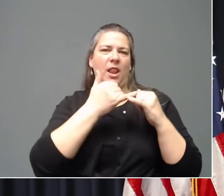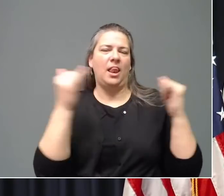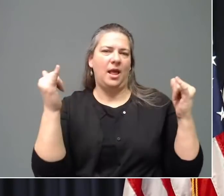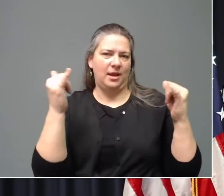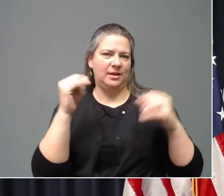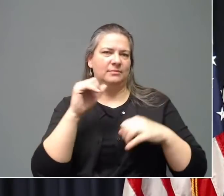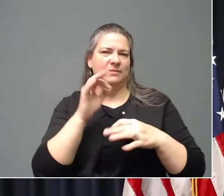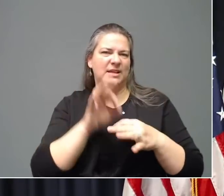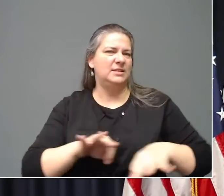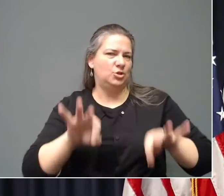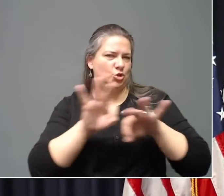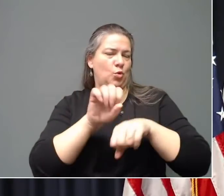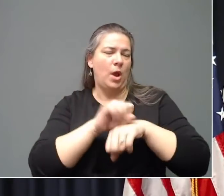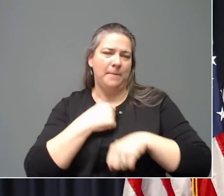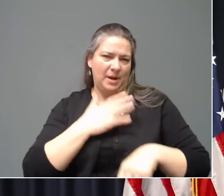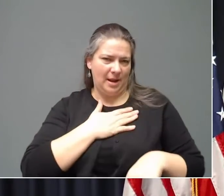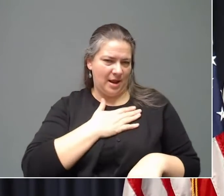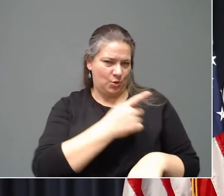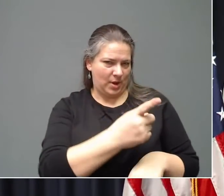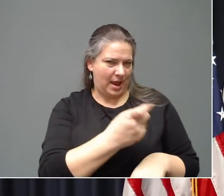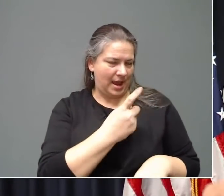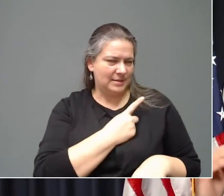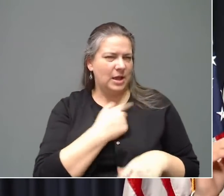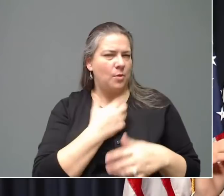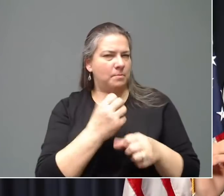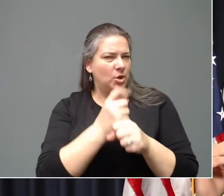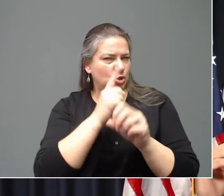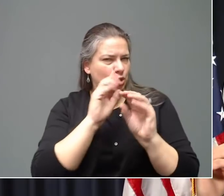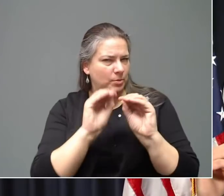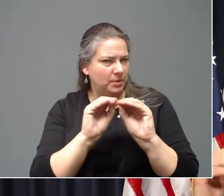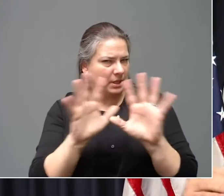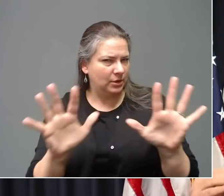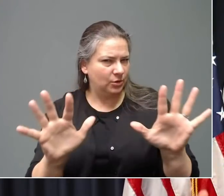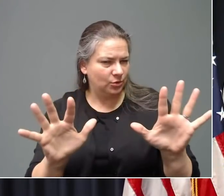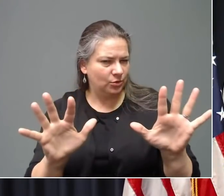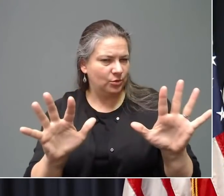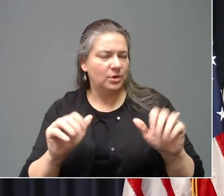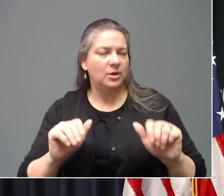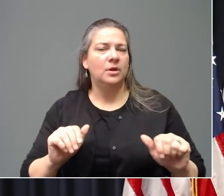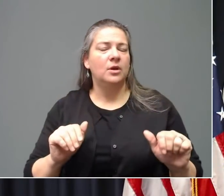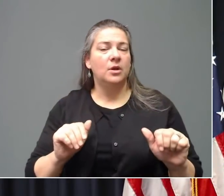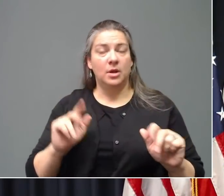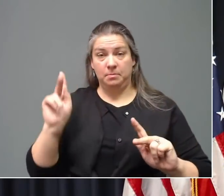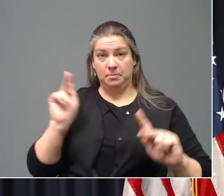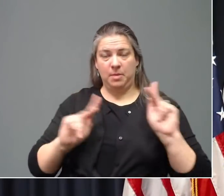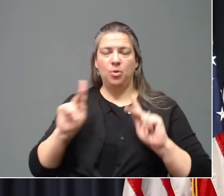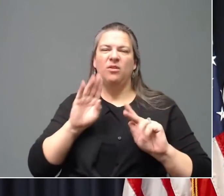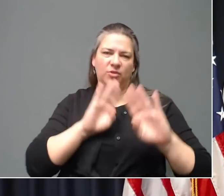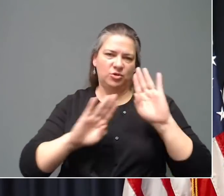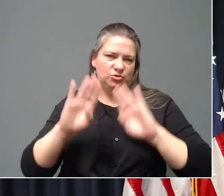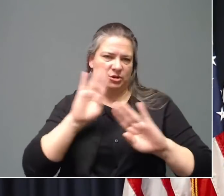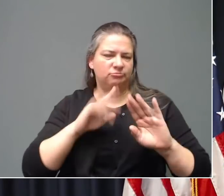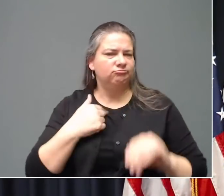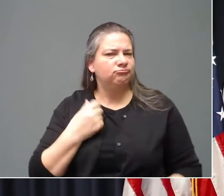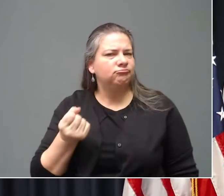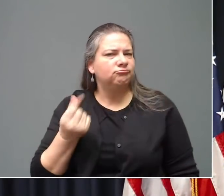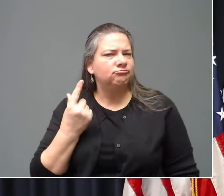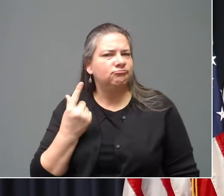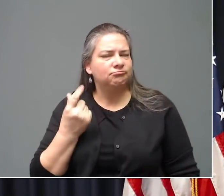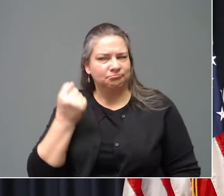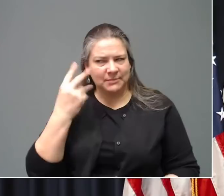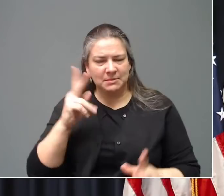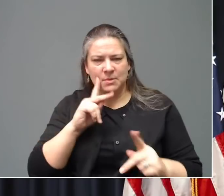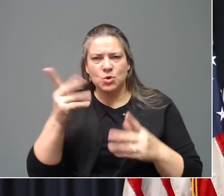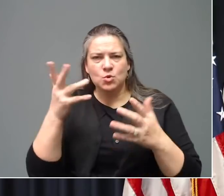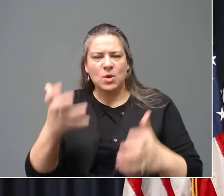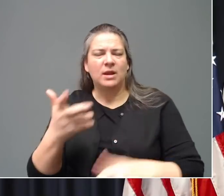and I'm glad you asked that, Tom, because I want to be really clear about this. Folks are frustrated. We get that. There are a lot of people who want to be